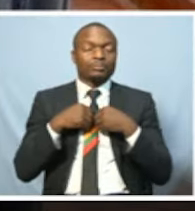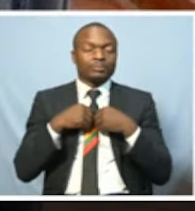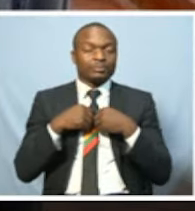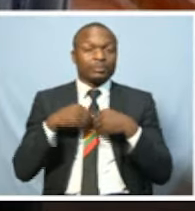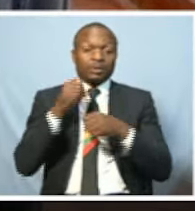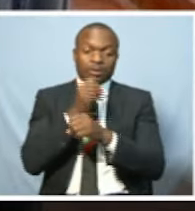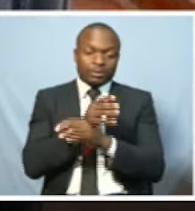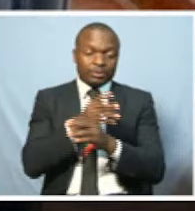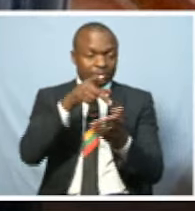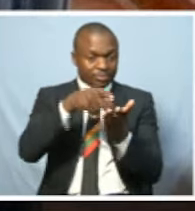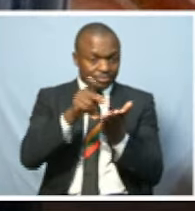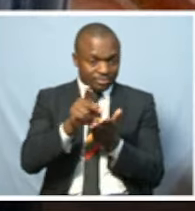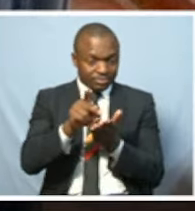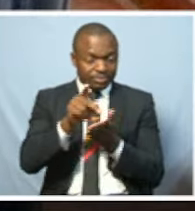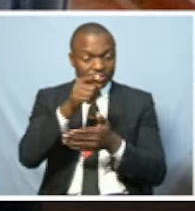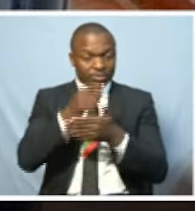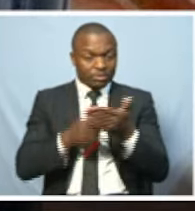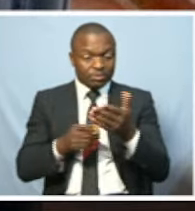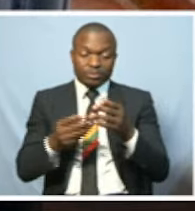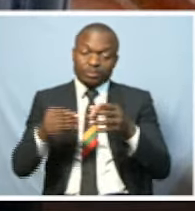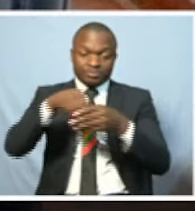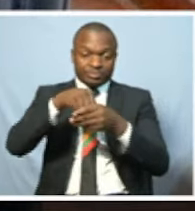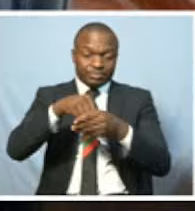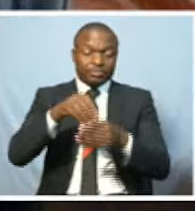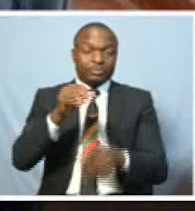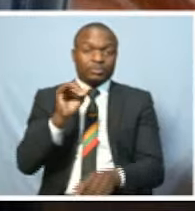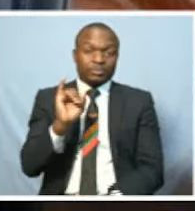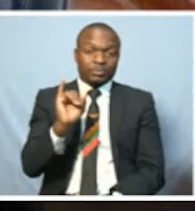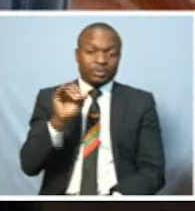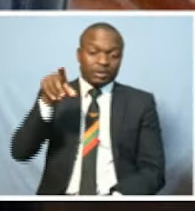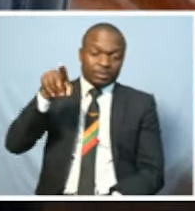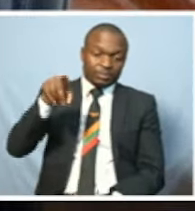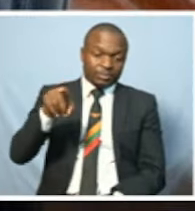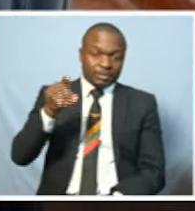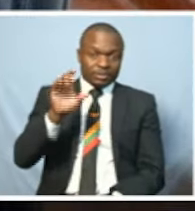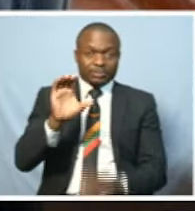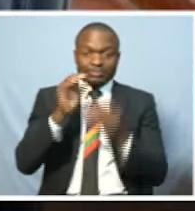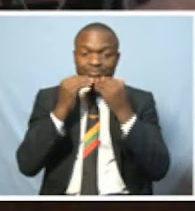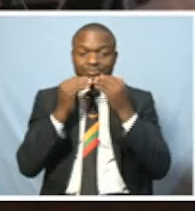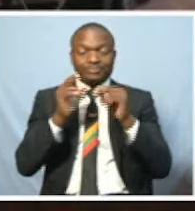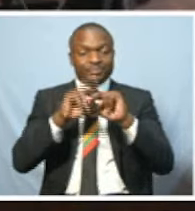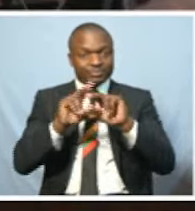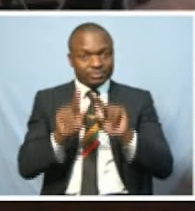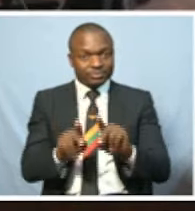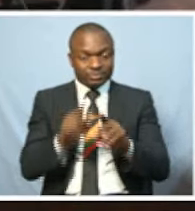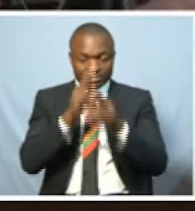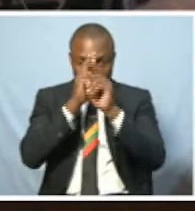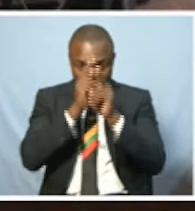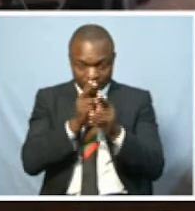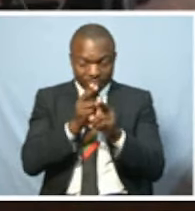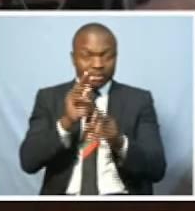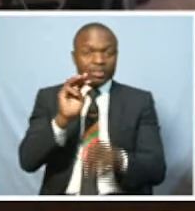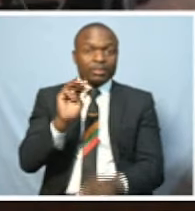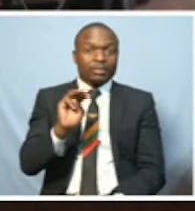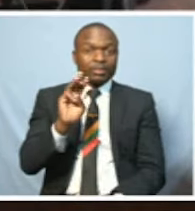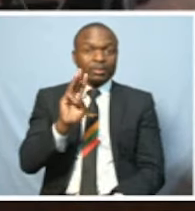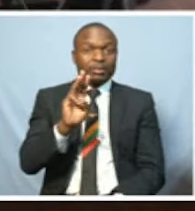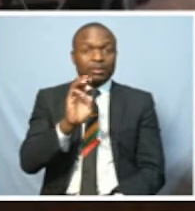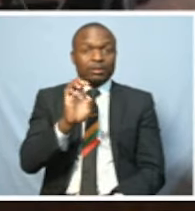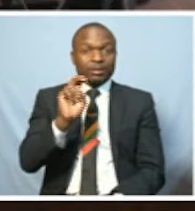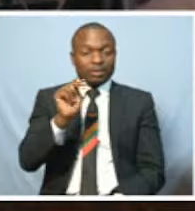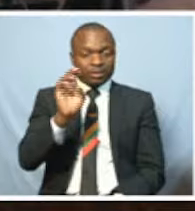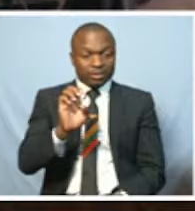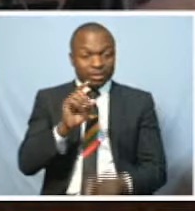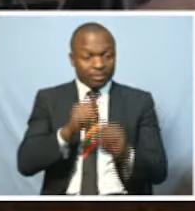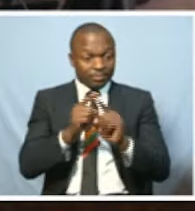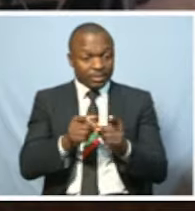for payment. That is what we include in the IPC. Thank you, Chair. Honorable Mwine. Then now, according to